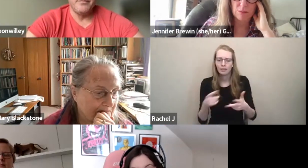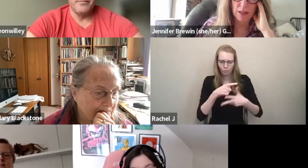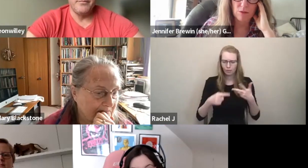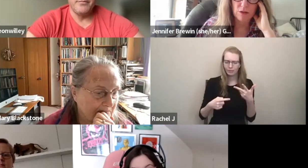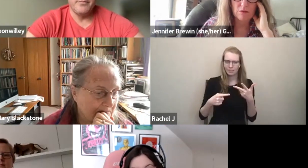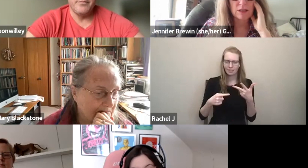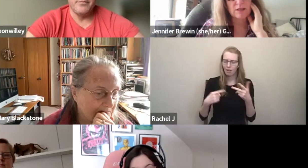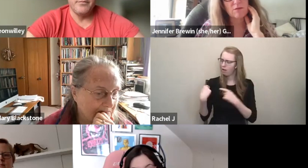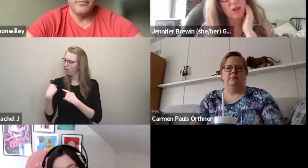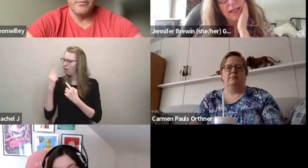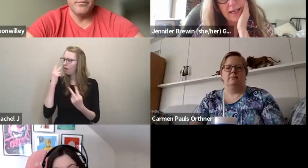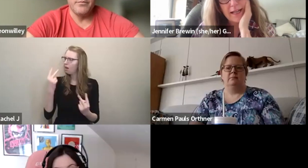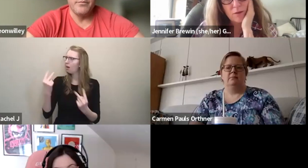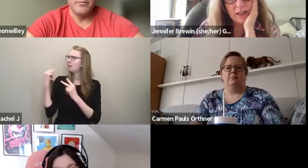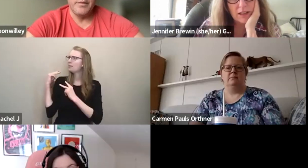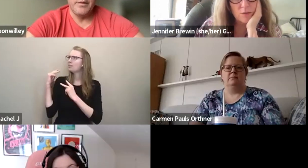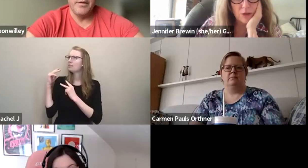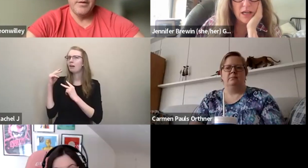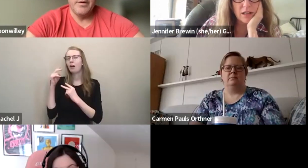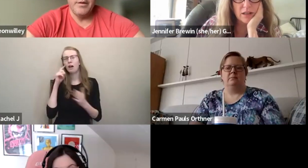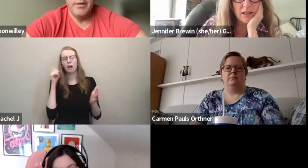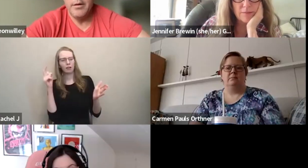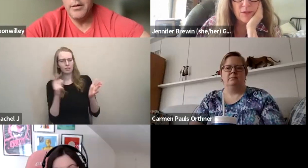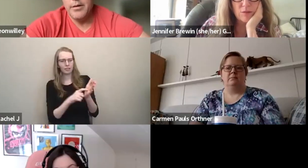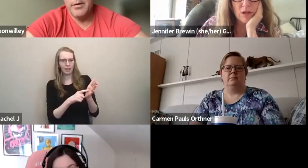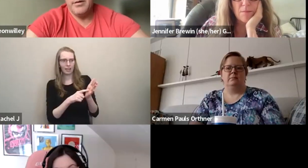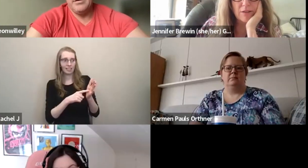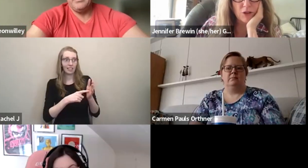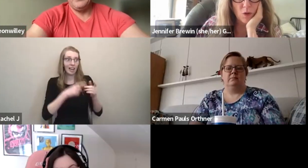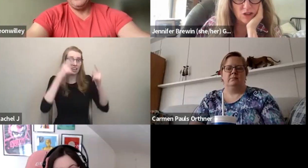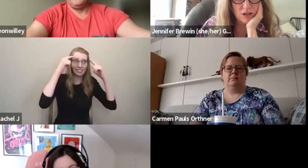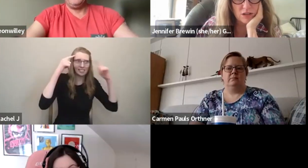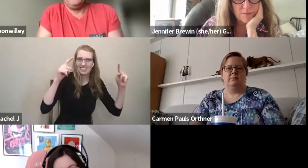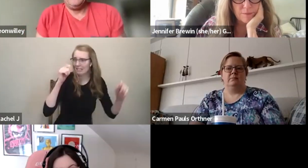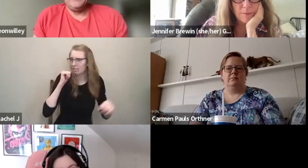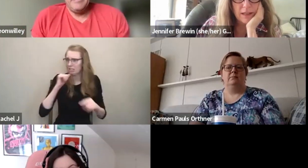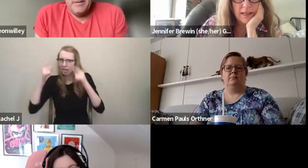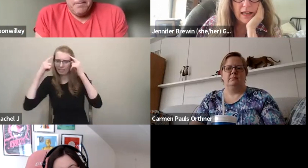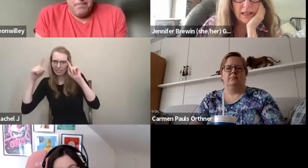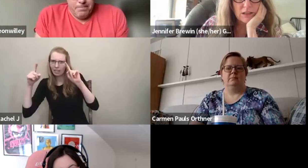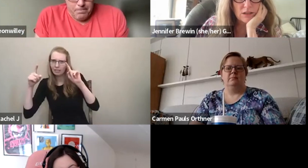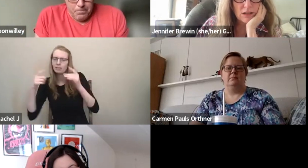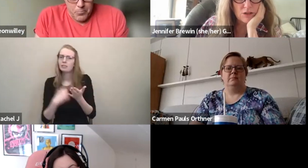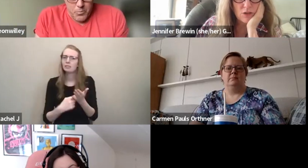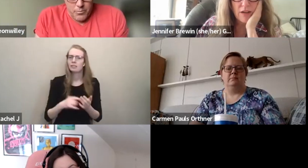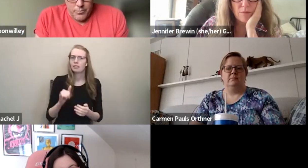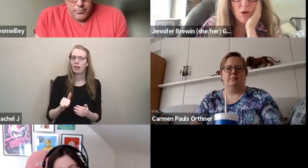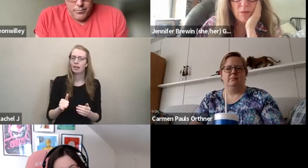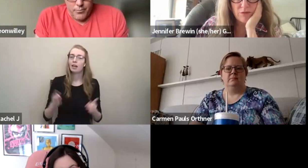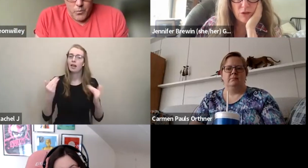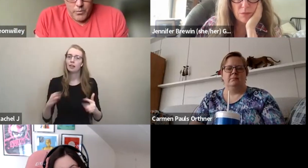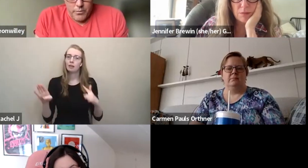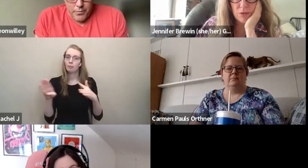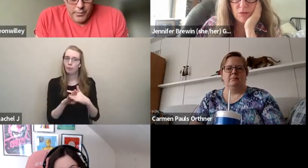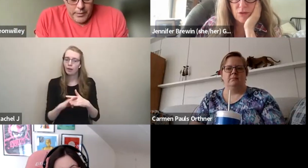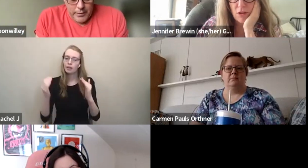about what might work or what doesn't work. We'll take a little break, then we'll come back for questions, and also have a